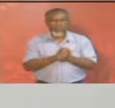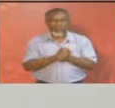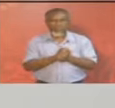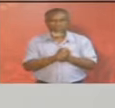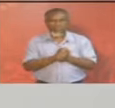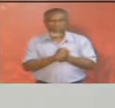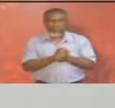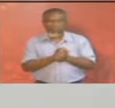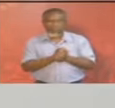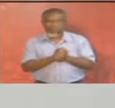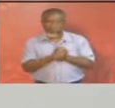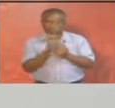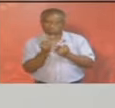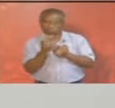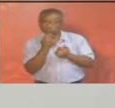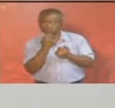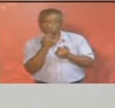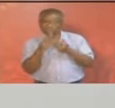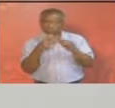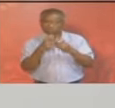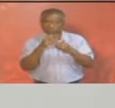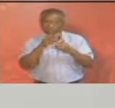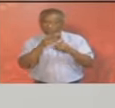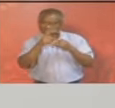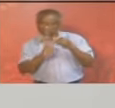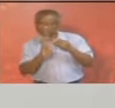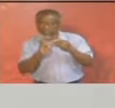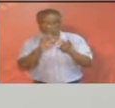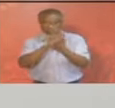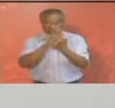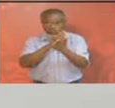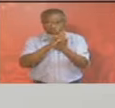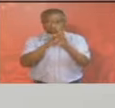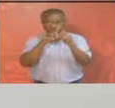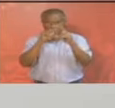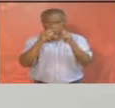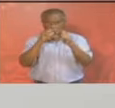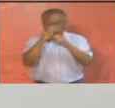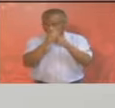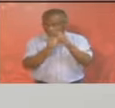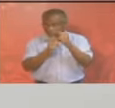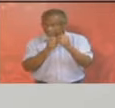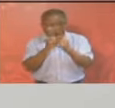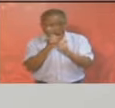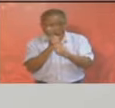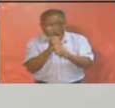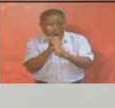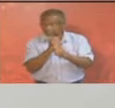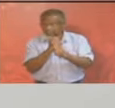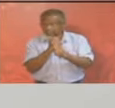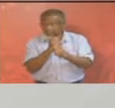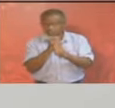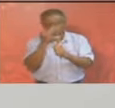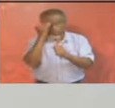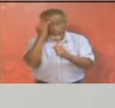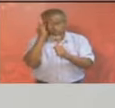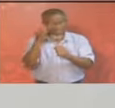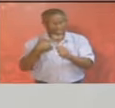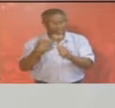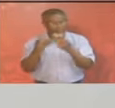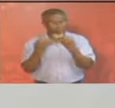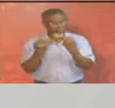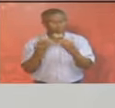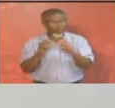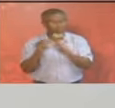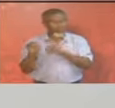and the Easter holiday, we do note that there is the existing plan for a lot of movement, especially